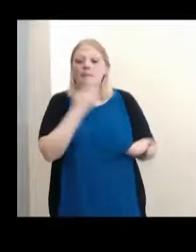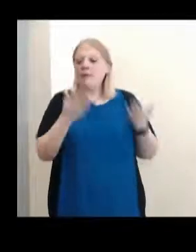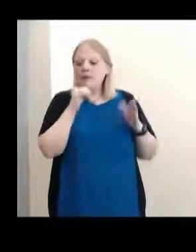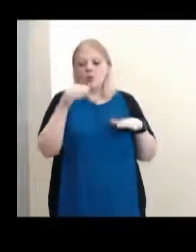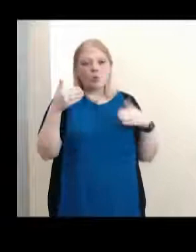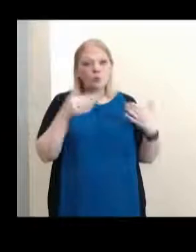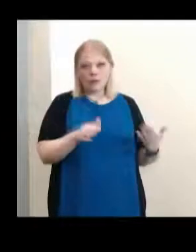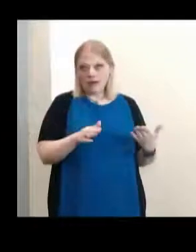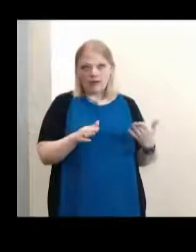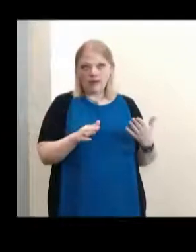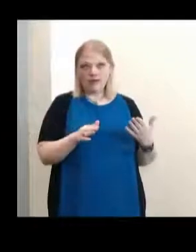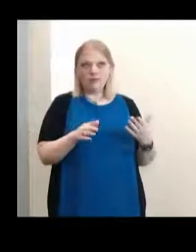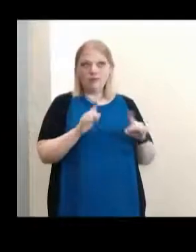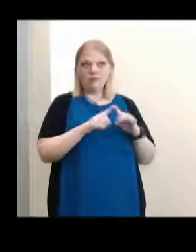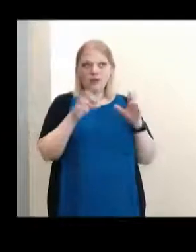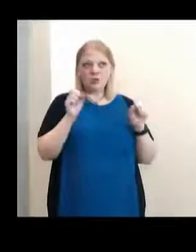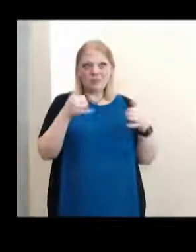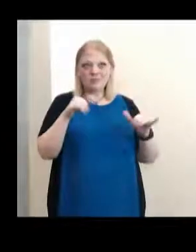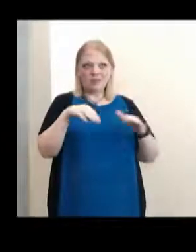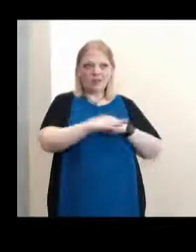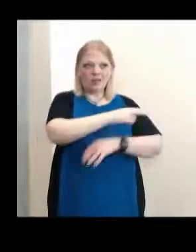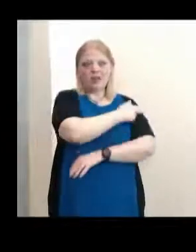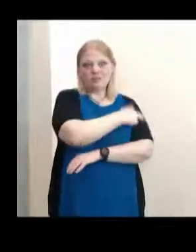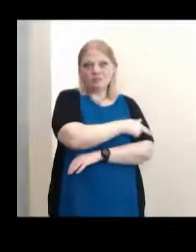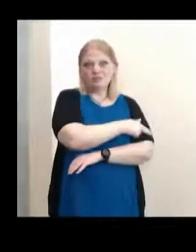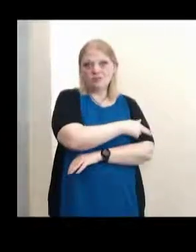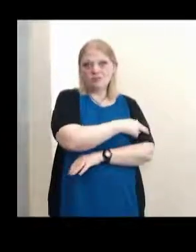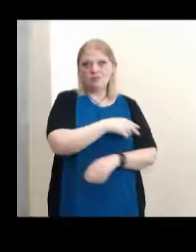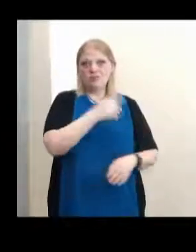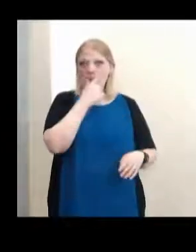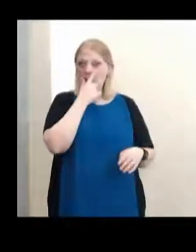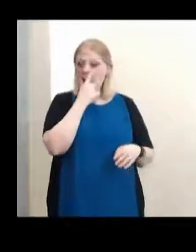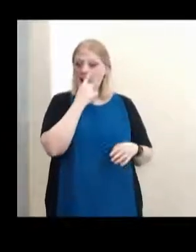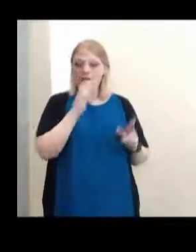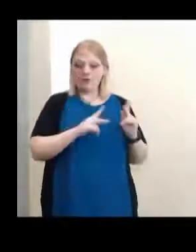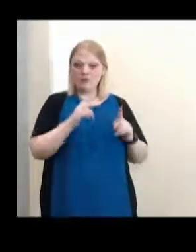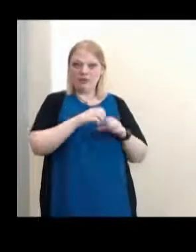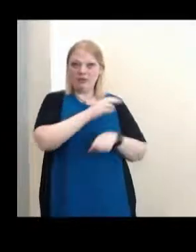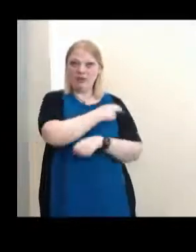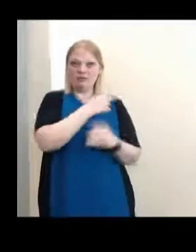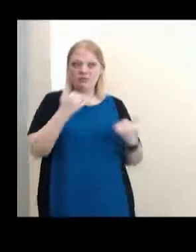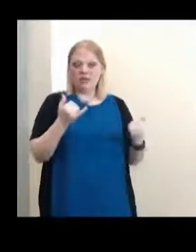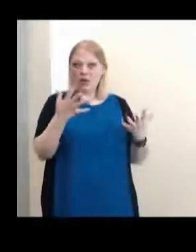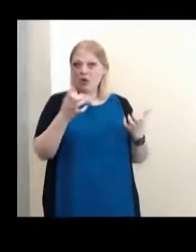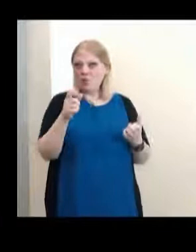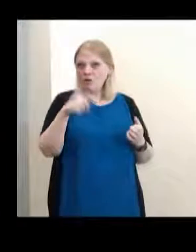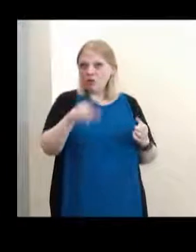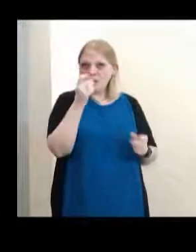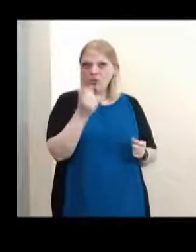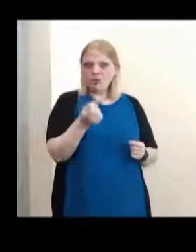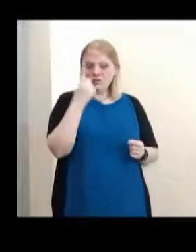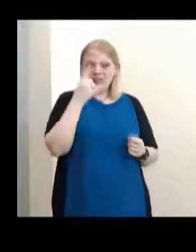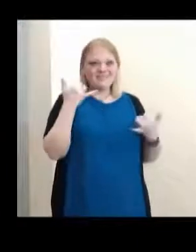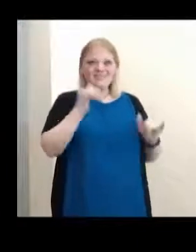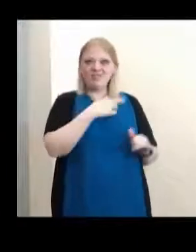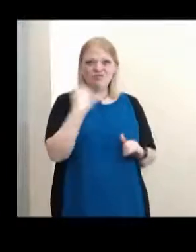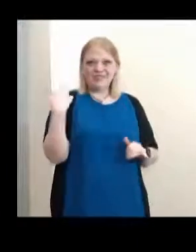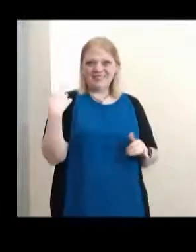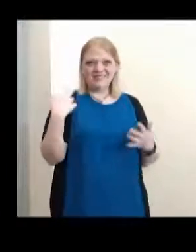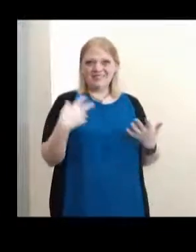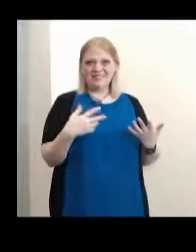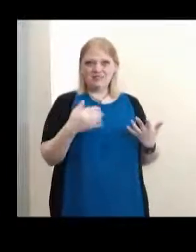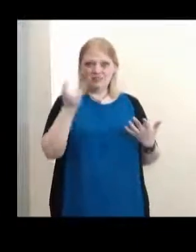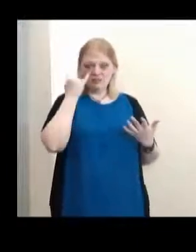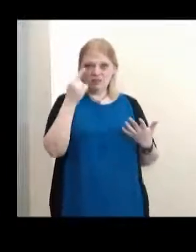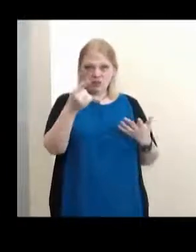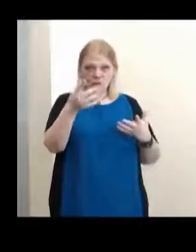younger people who are hospitalized in hospitals right now, and we want people to understand that it is still a risk. And if you